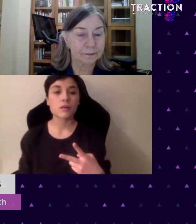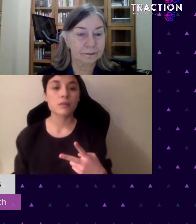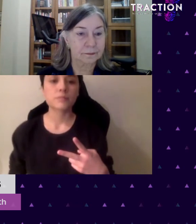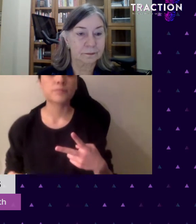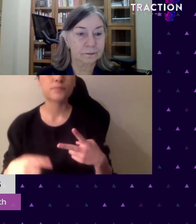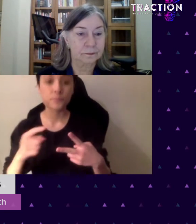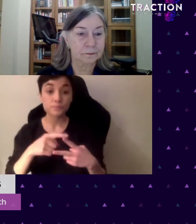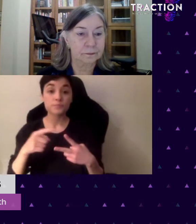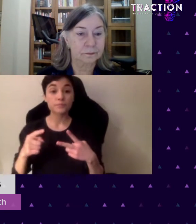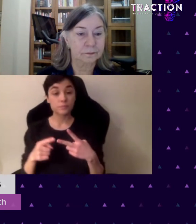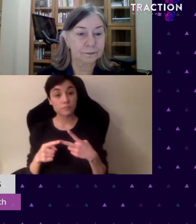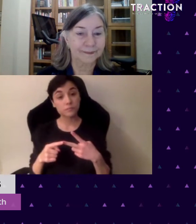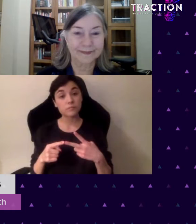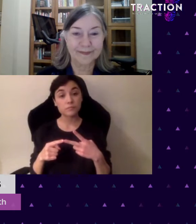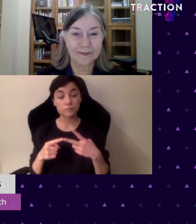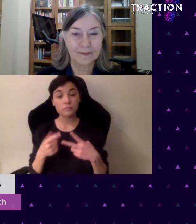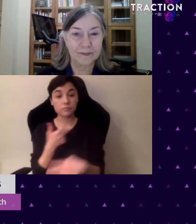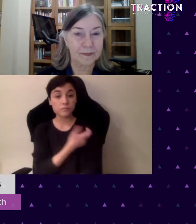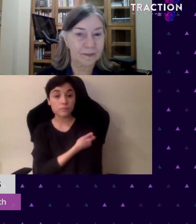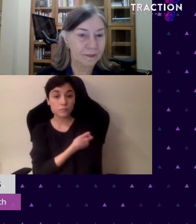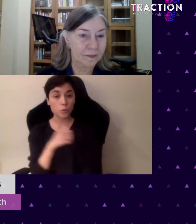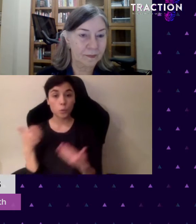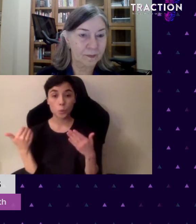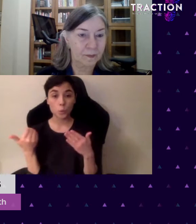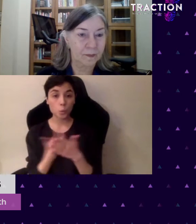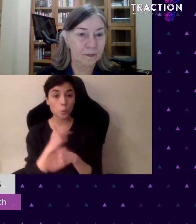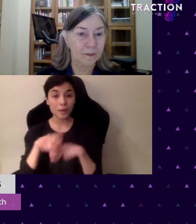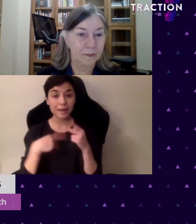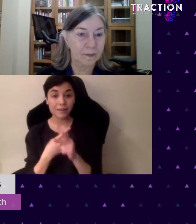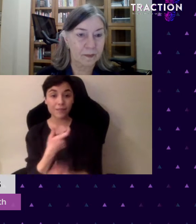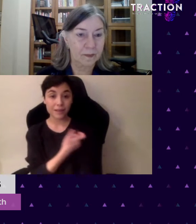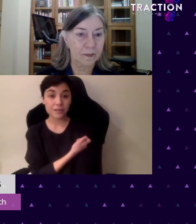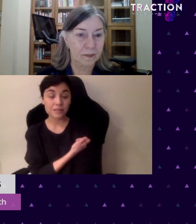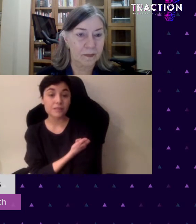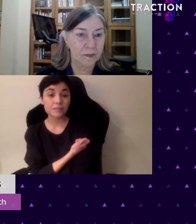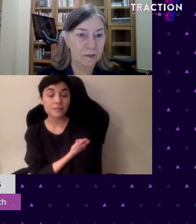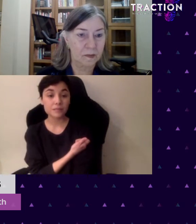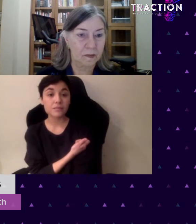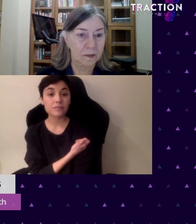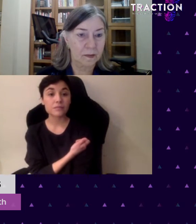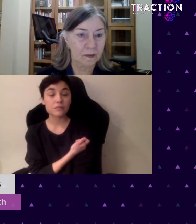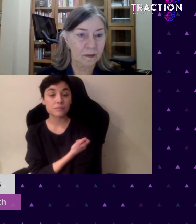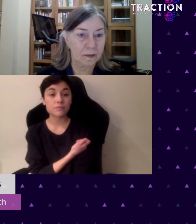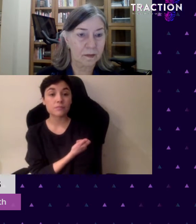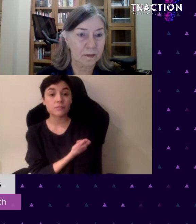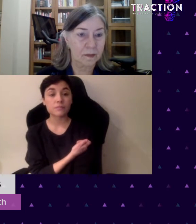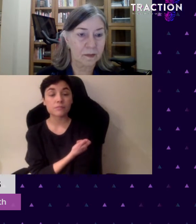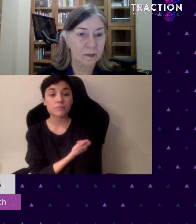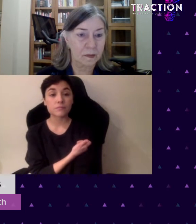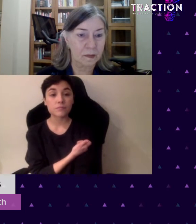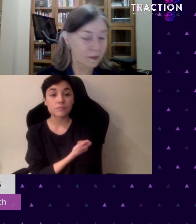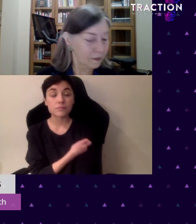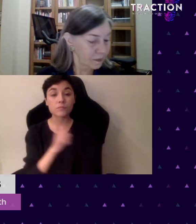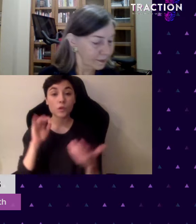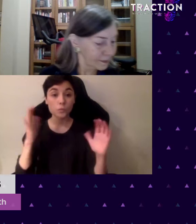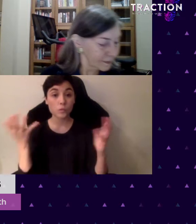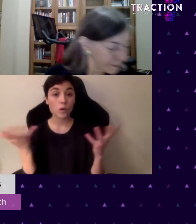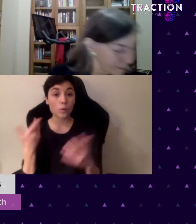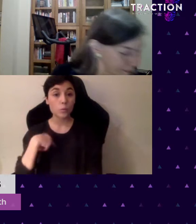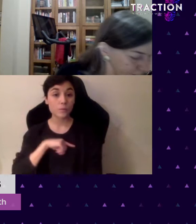so these vaccines were new to us as well, as far as what we're doing with it. They've been used before, I believe, in